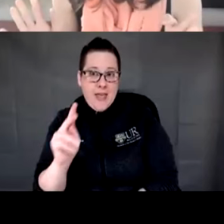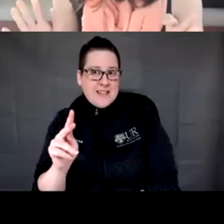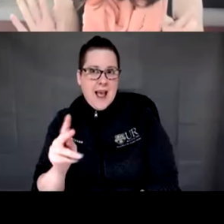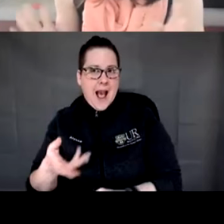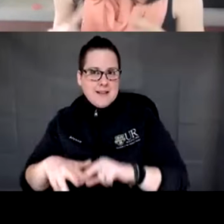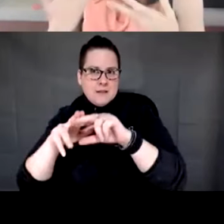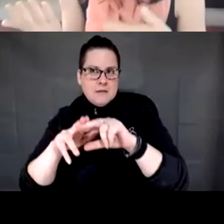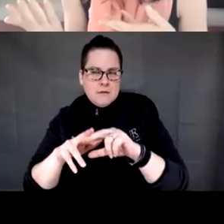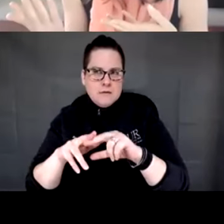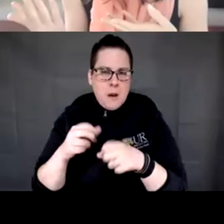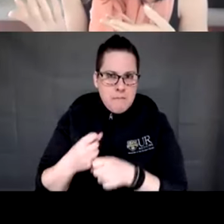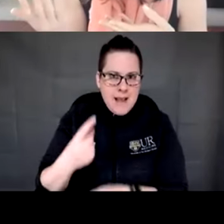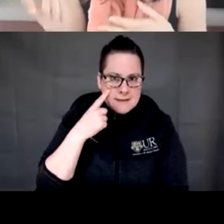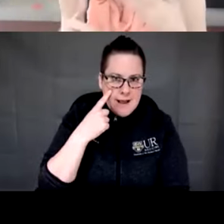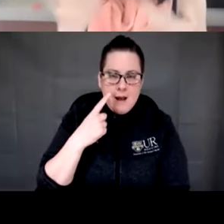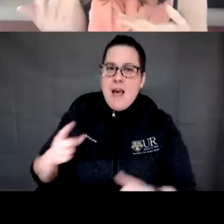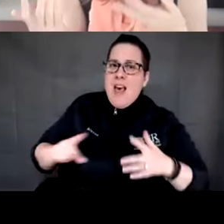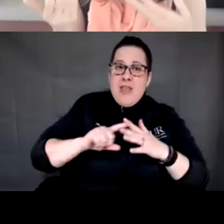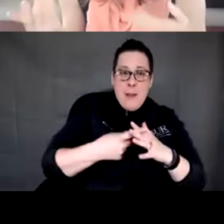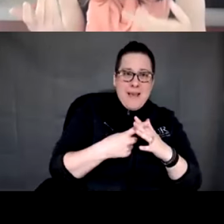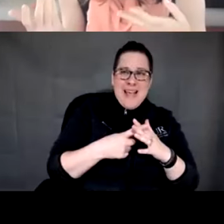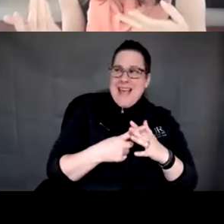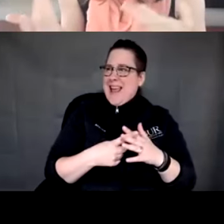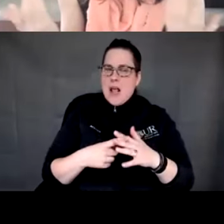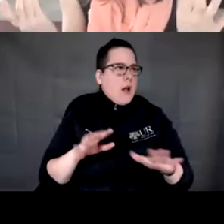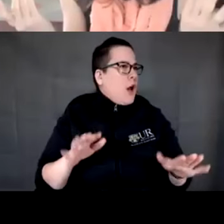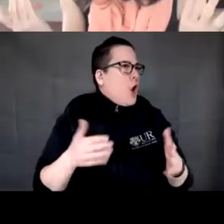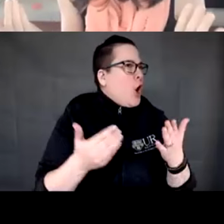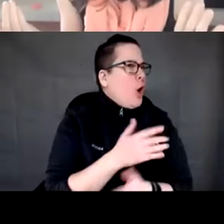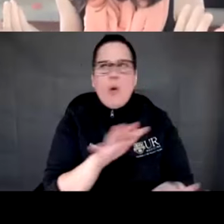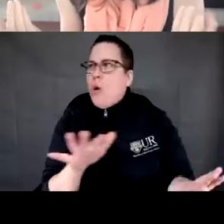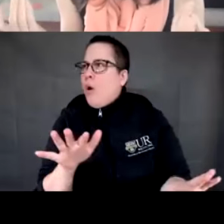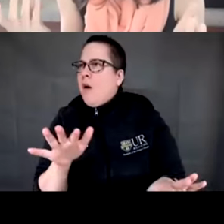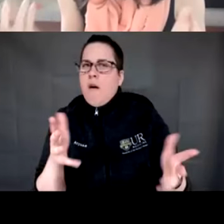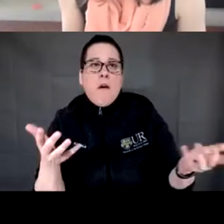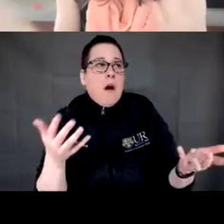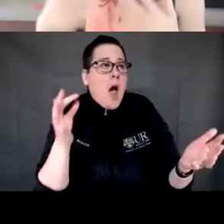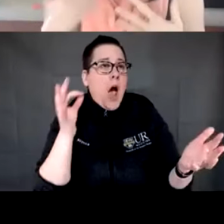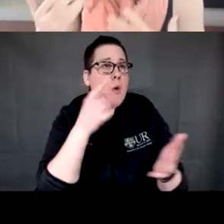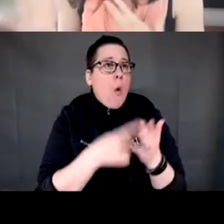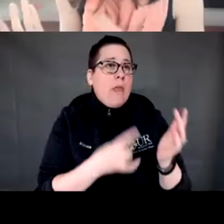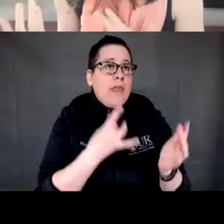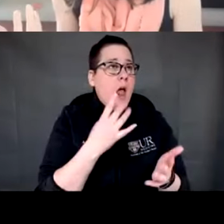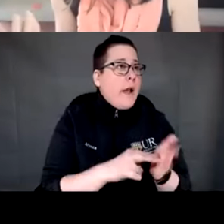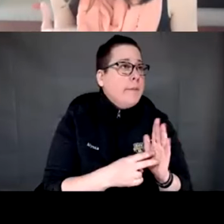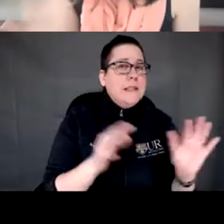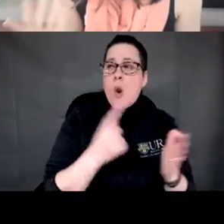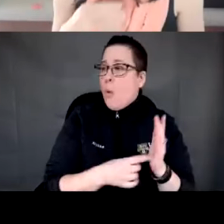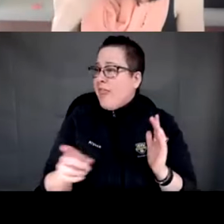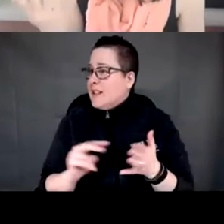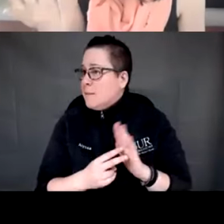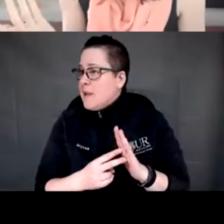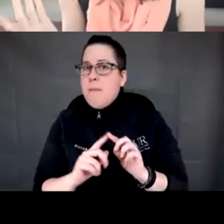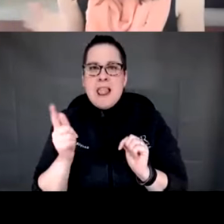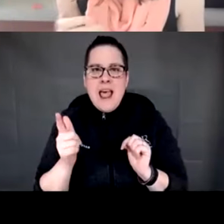This makes sense. Originally, when the animal is encountering these sights and sounds, they're utterly meaningless to the animal, but they come to have meaning over time